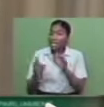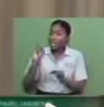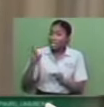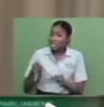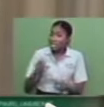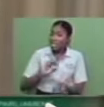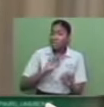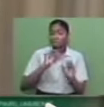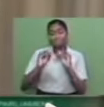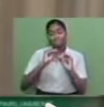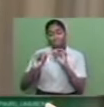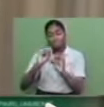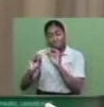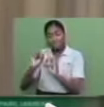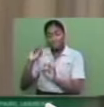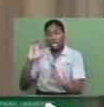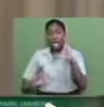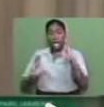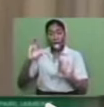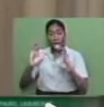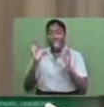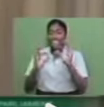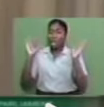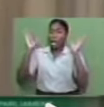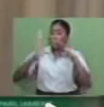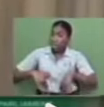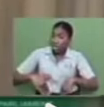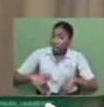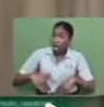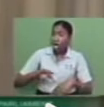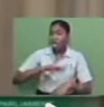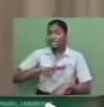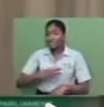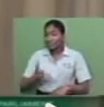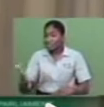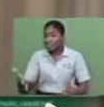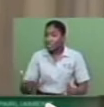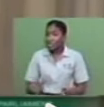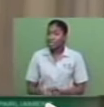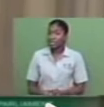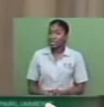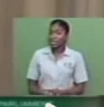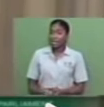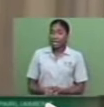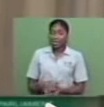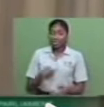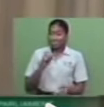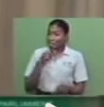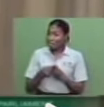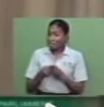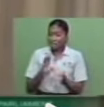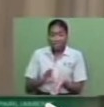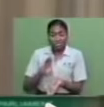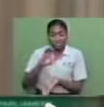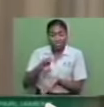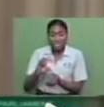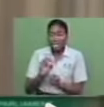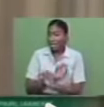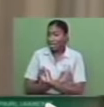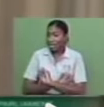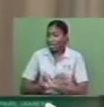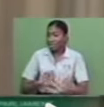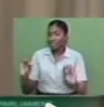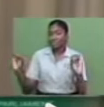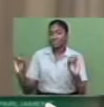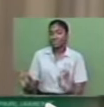fewer breakdowns, fewer vehicles in the shop, more vehicles on the road. By that turnover, as I said, of